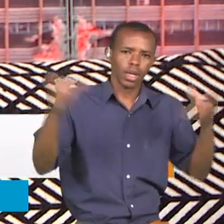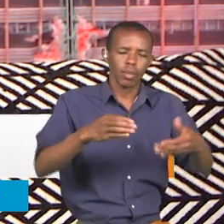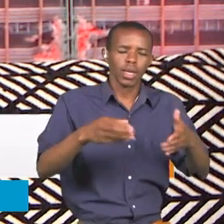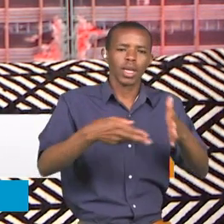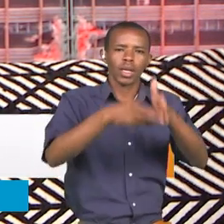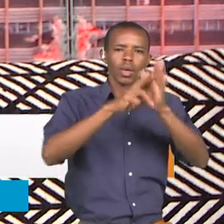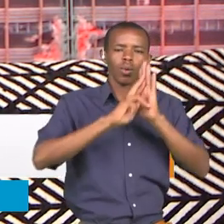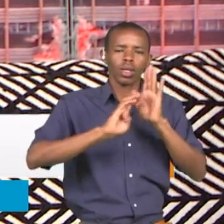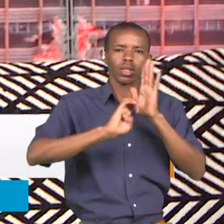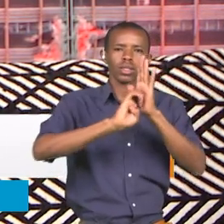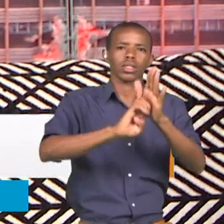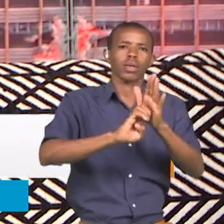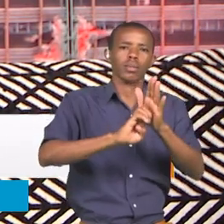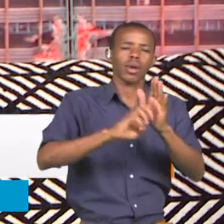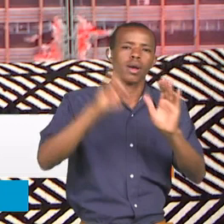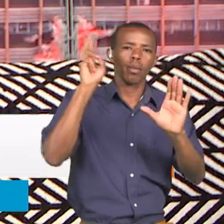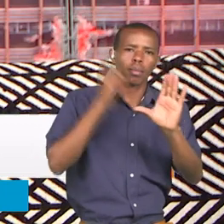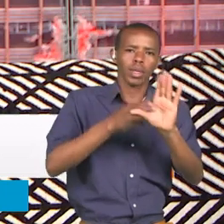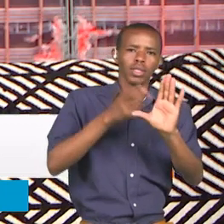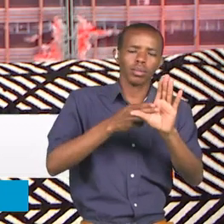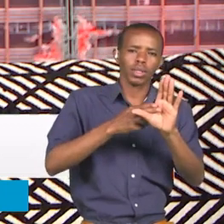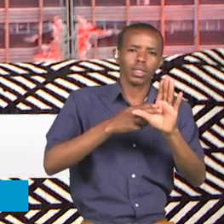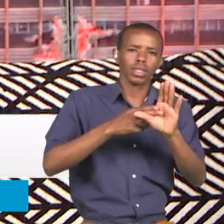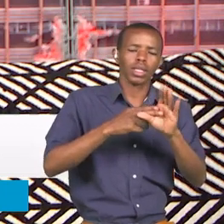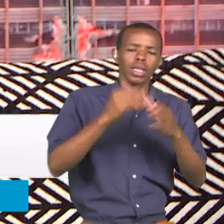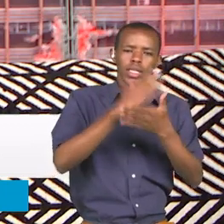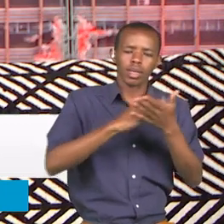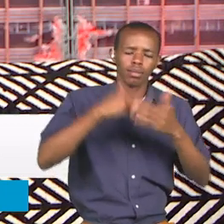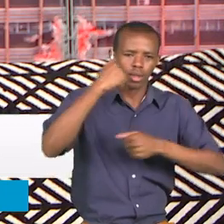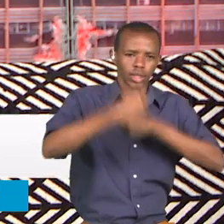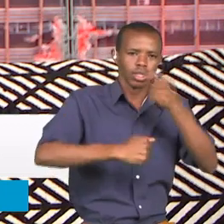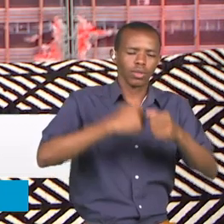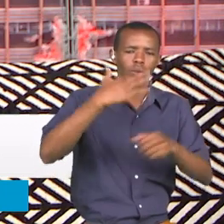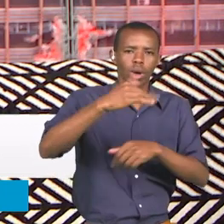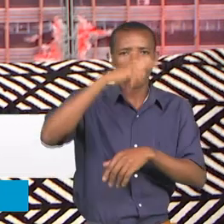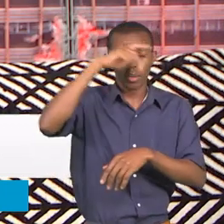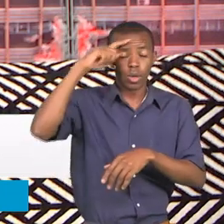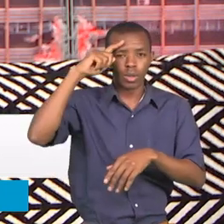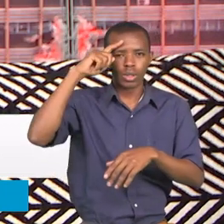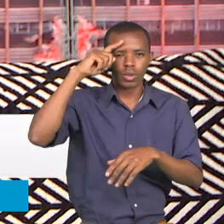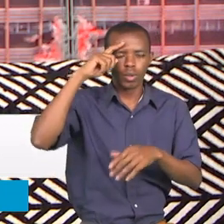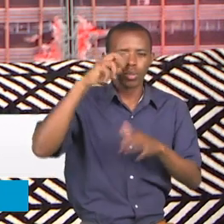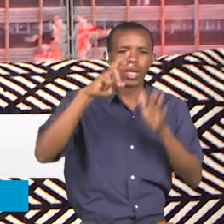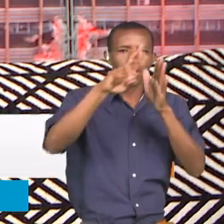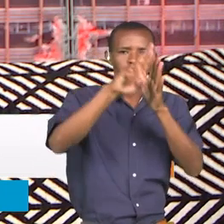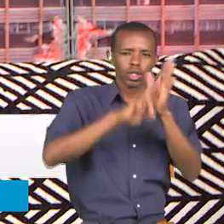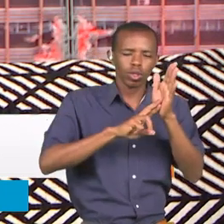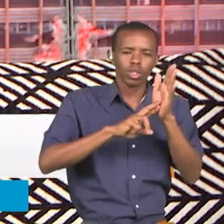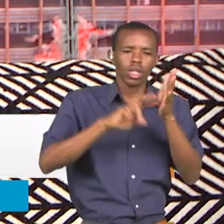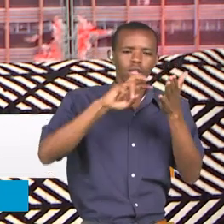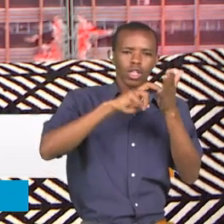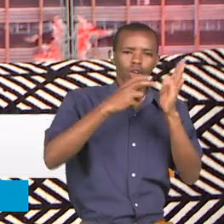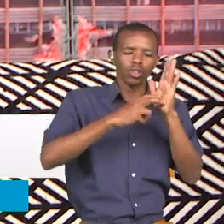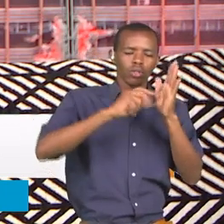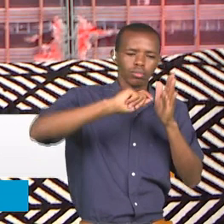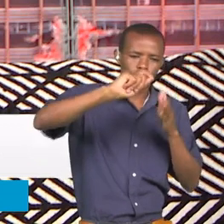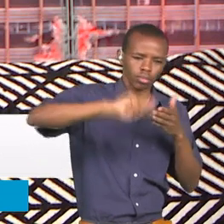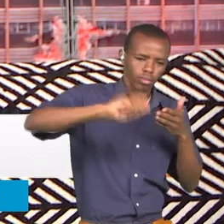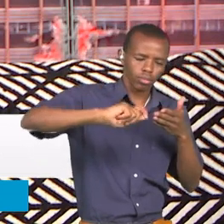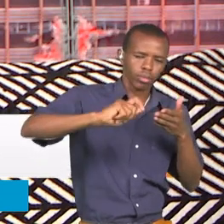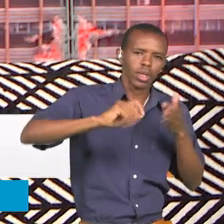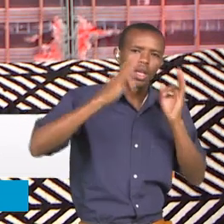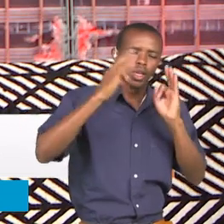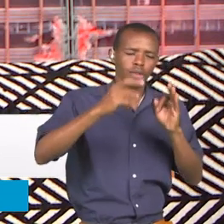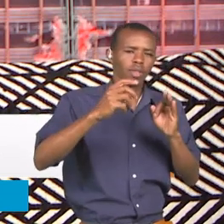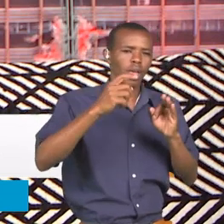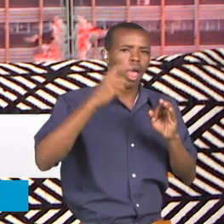requiring them, for example, to participate in certain events. Yeah. Because whatever they do now will be regulated by whatever contract that they sign. Yeah. Because what they do